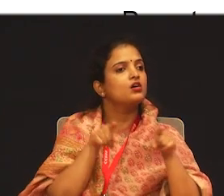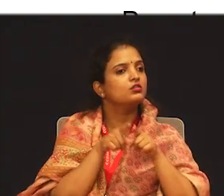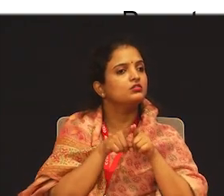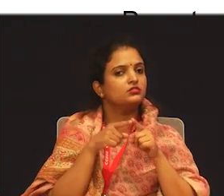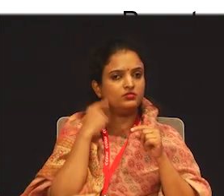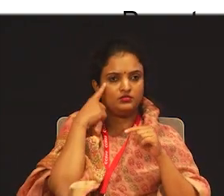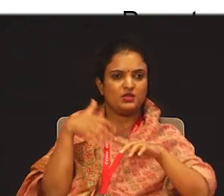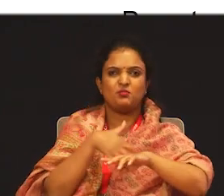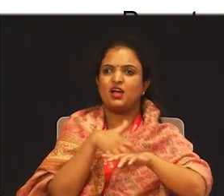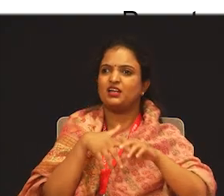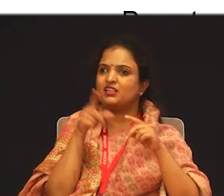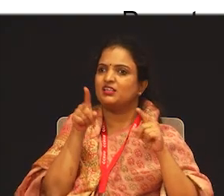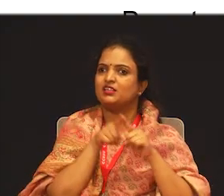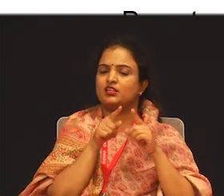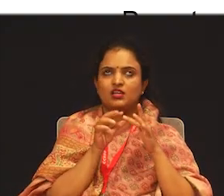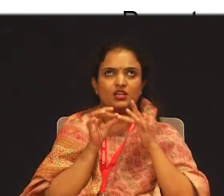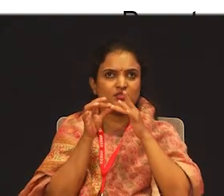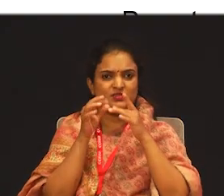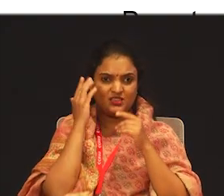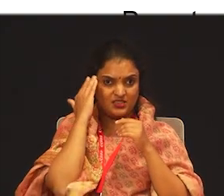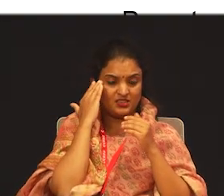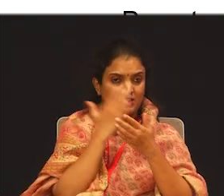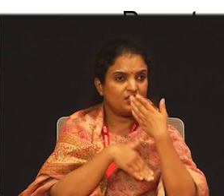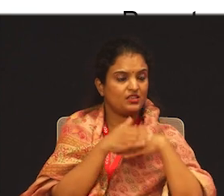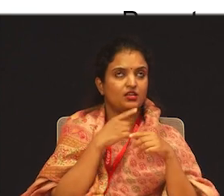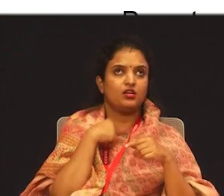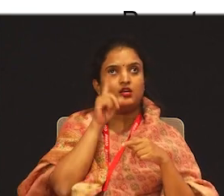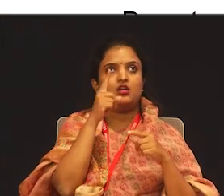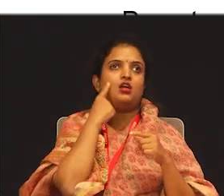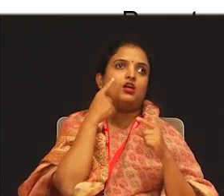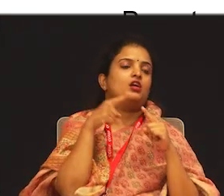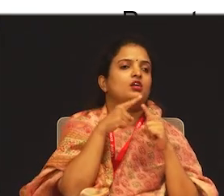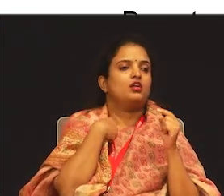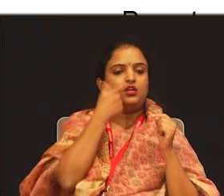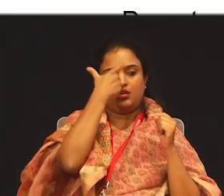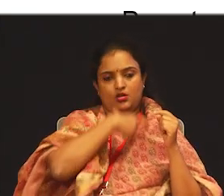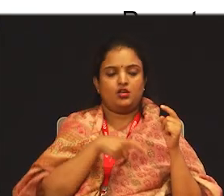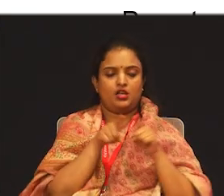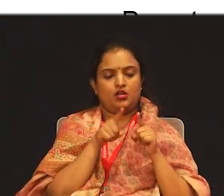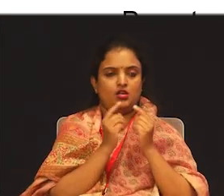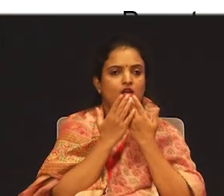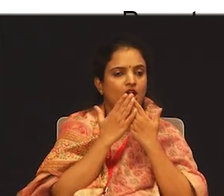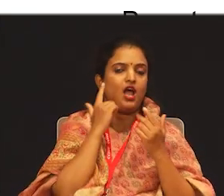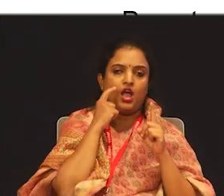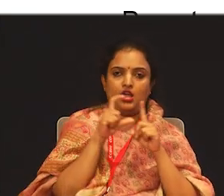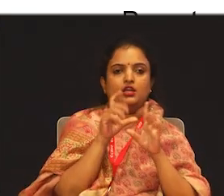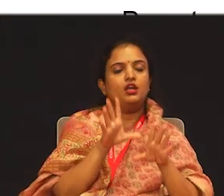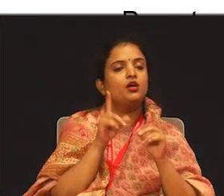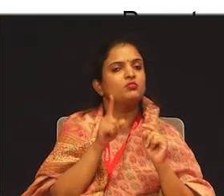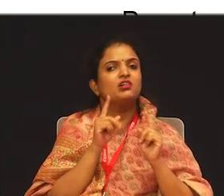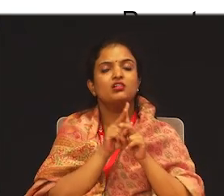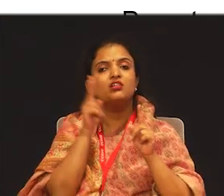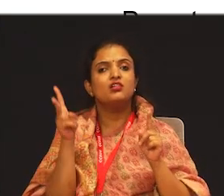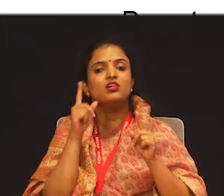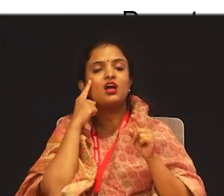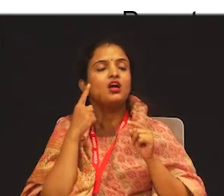some background of special education, they might be thinking, we have heard of one IEP, Individualized Education Plan. What could be this